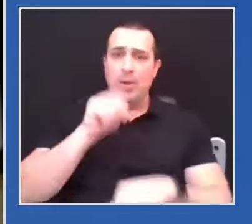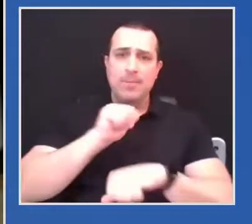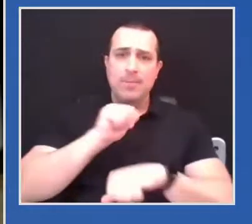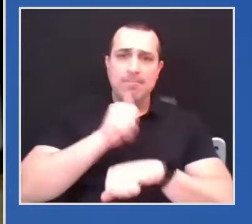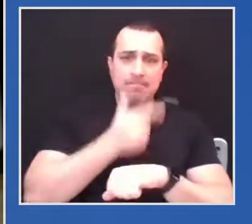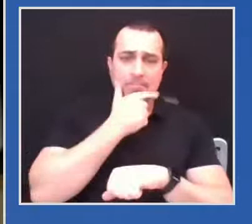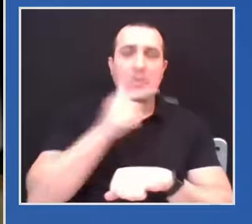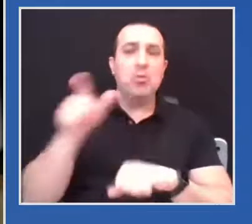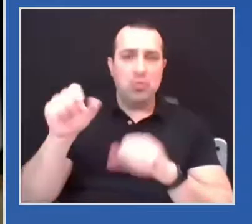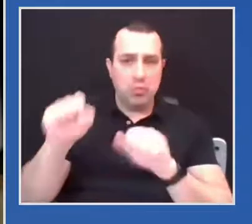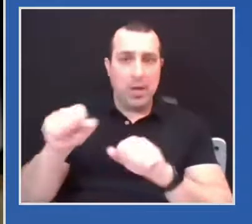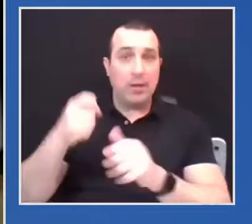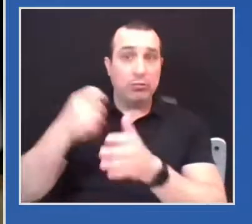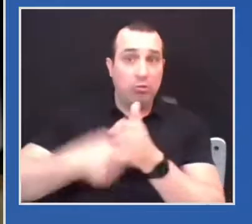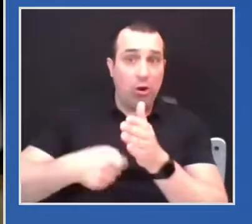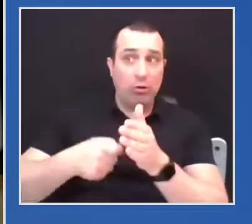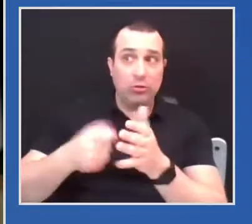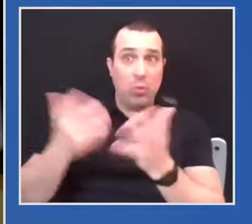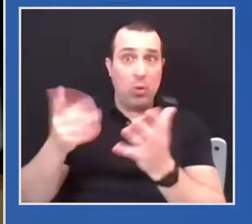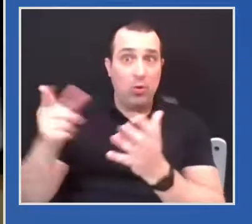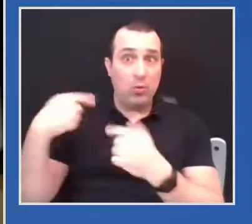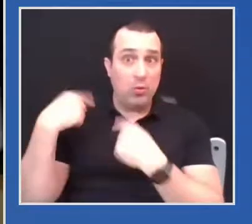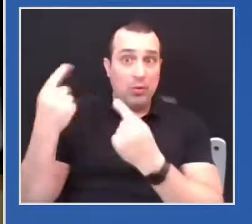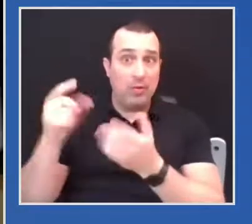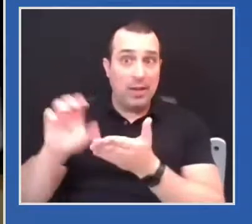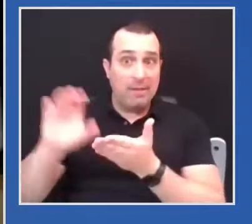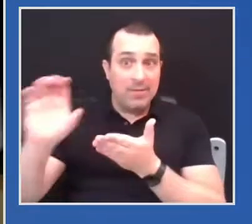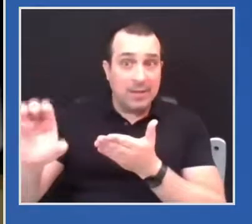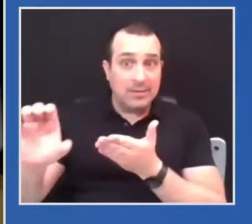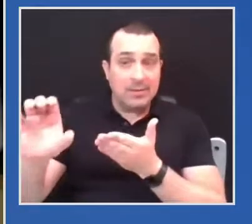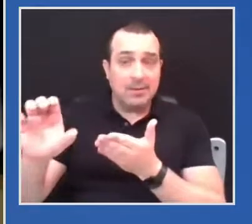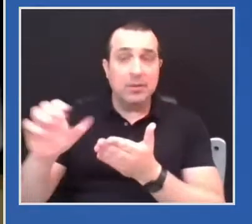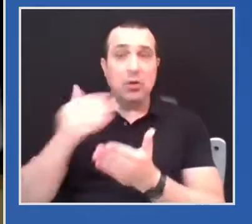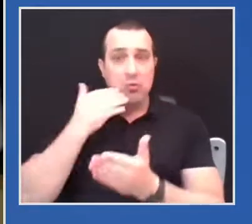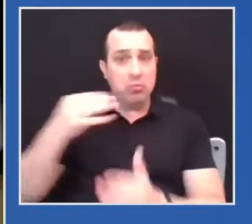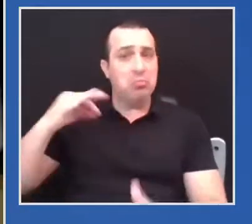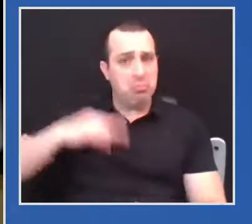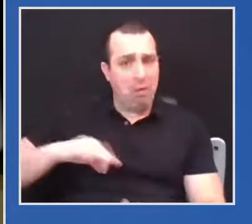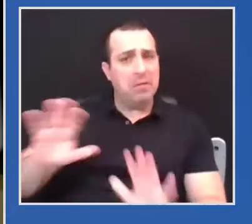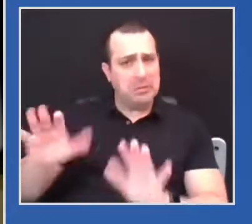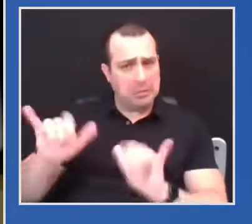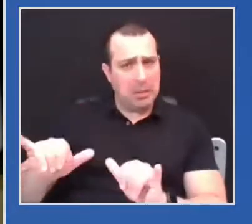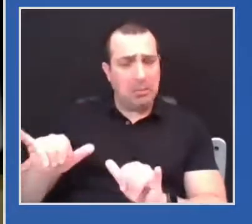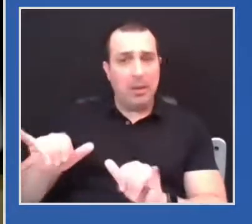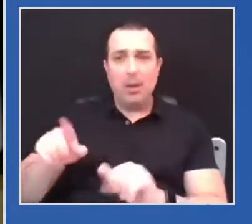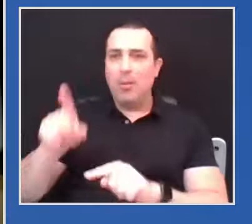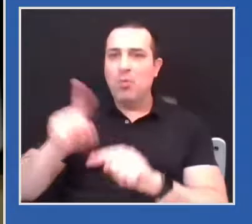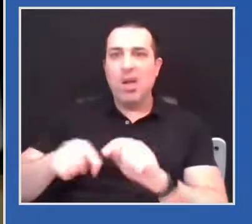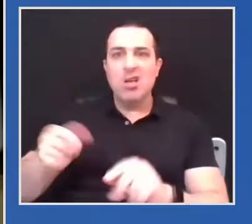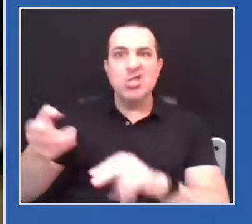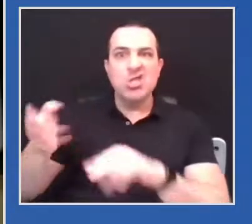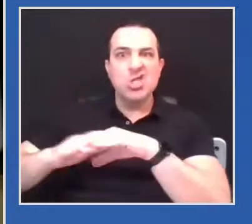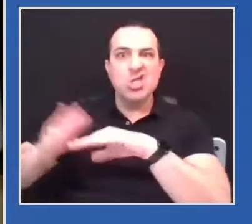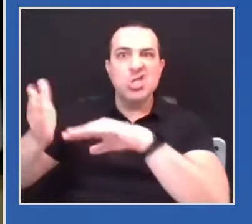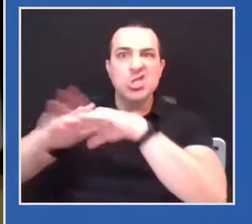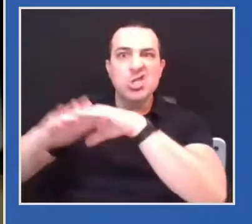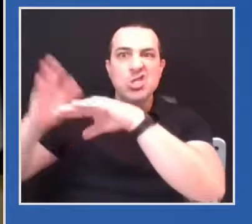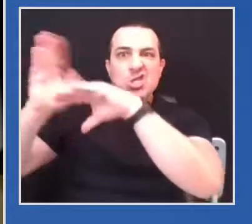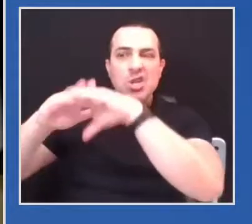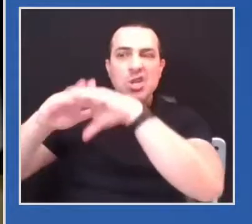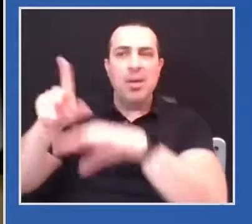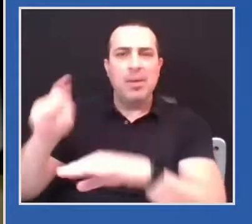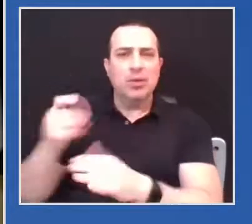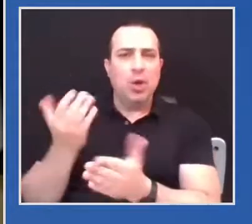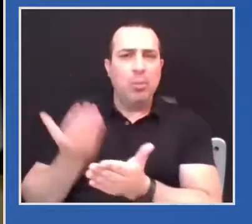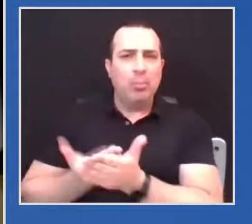charge based on what you've invested. You make a healthy profit, but you will not be able to raise the price of the drug without proof that you've taken